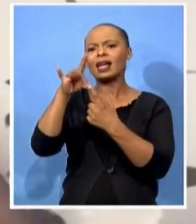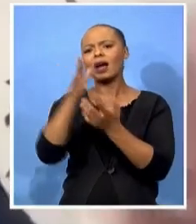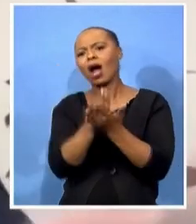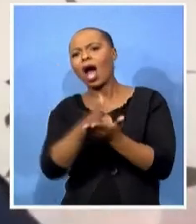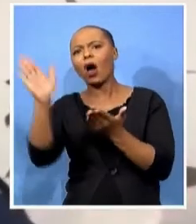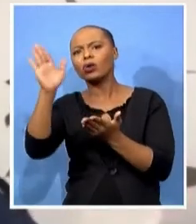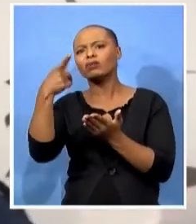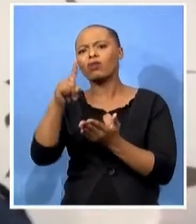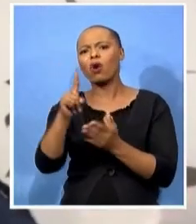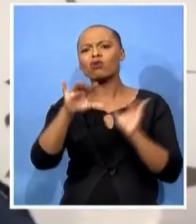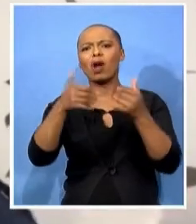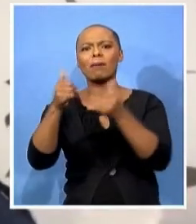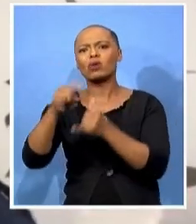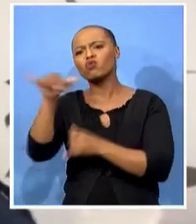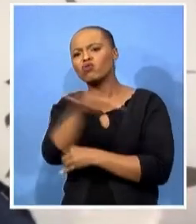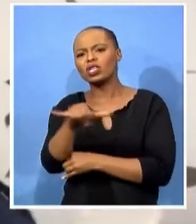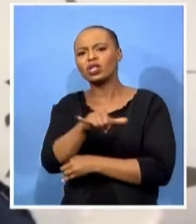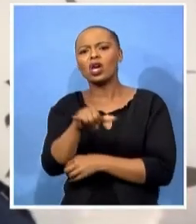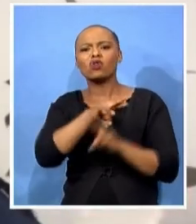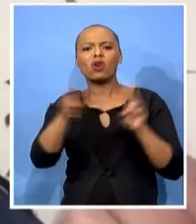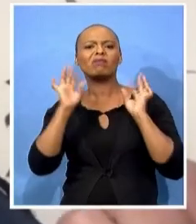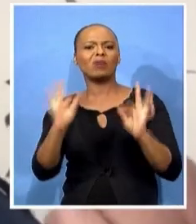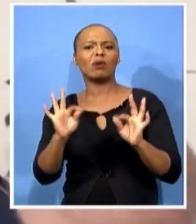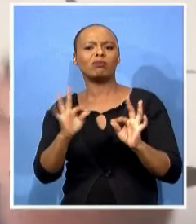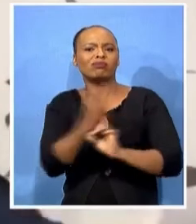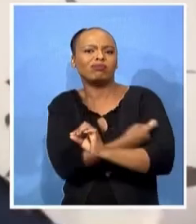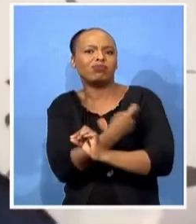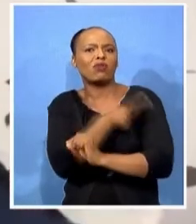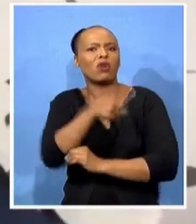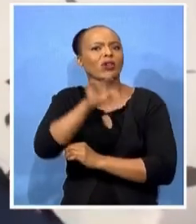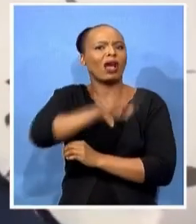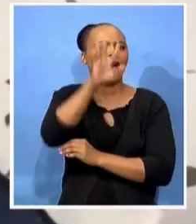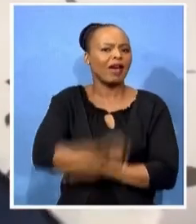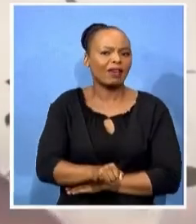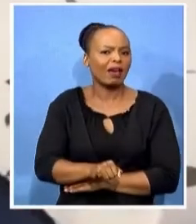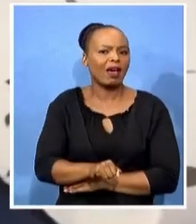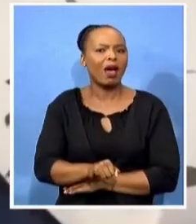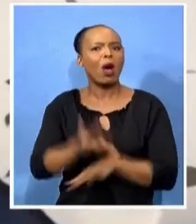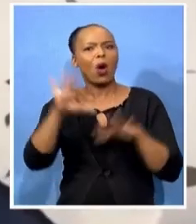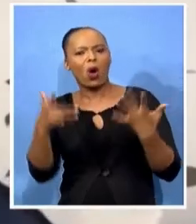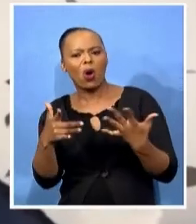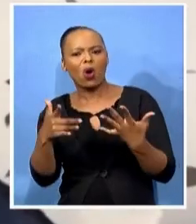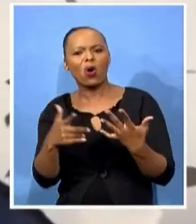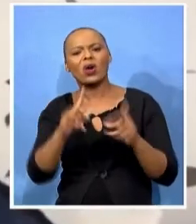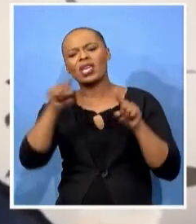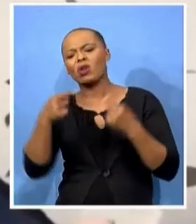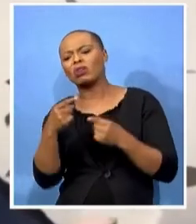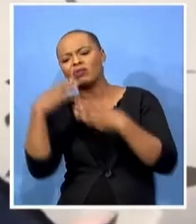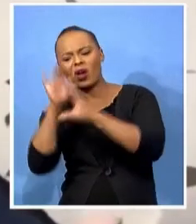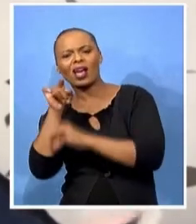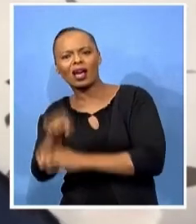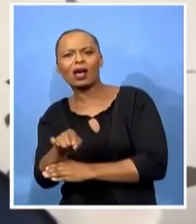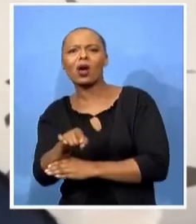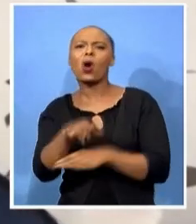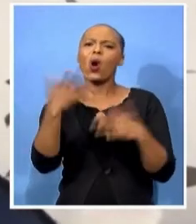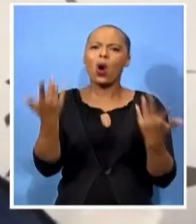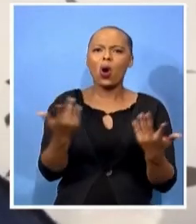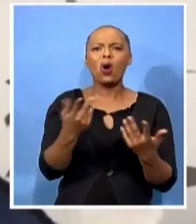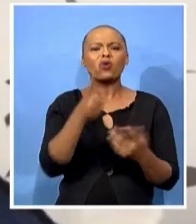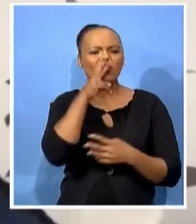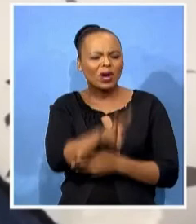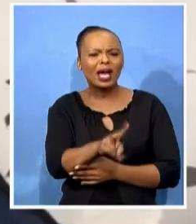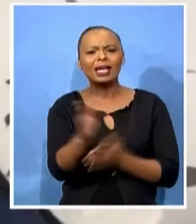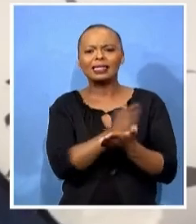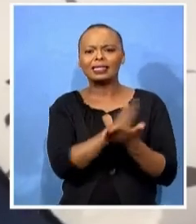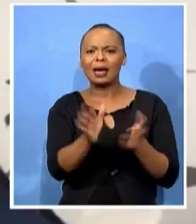some of them are not even worthy of looking into? Have you also looked at whether some of them are prepared to do business with us? It's simply not good enough,